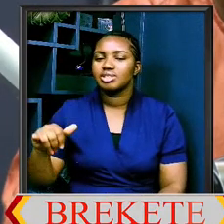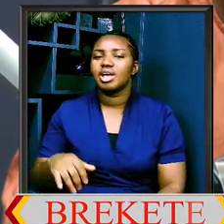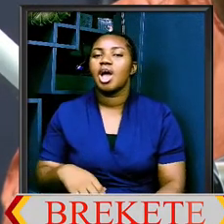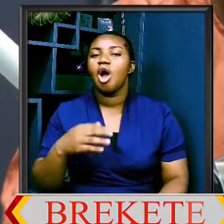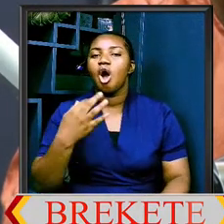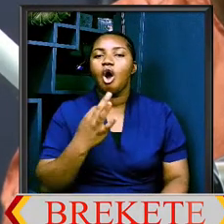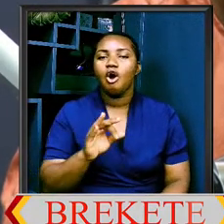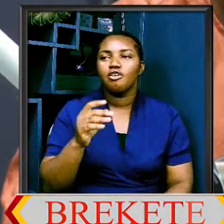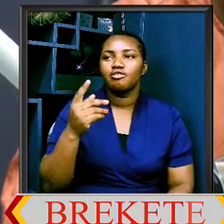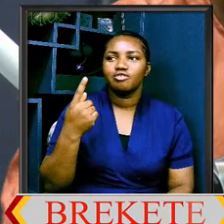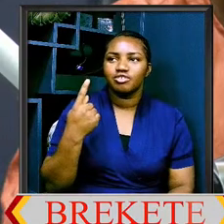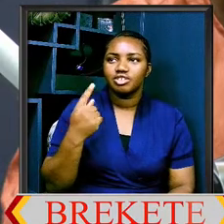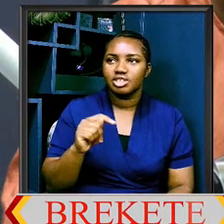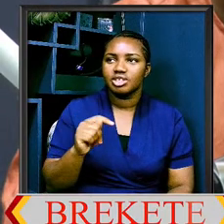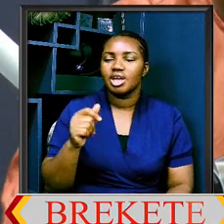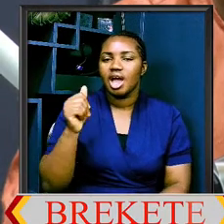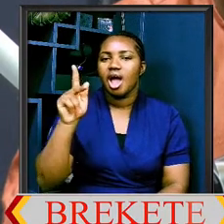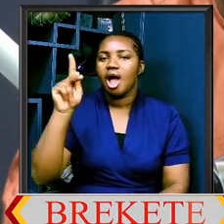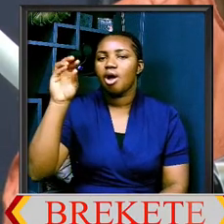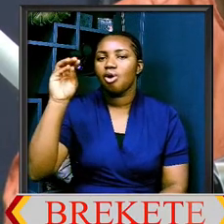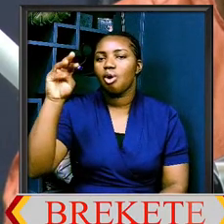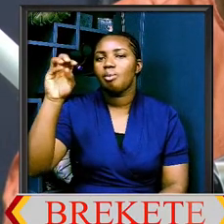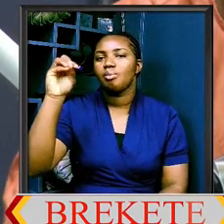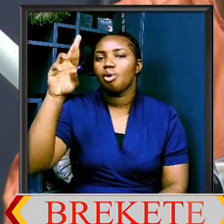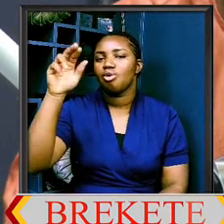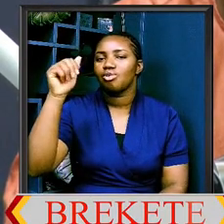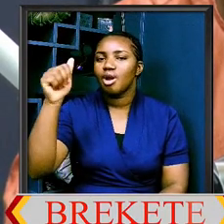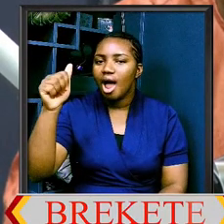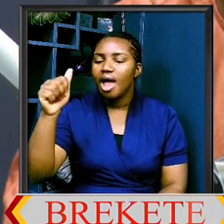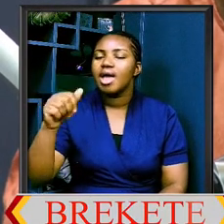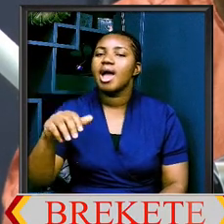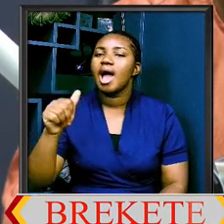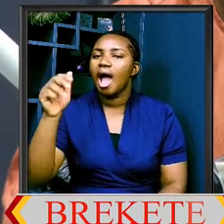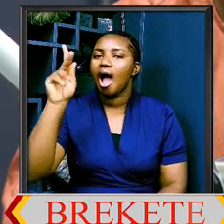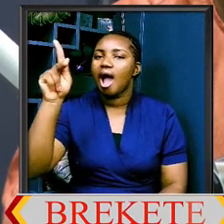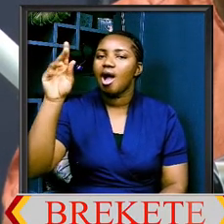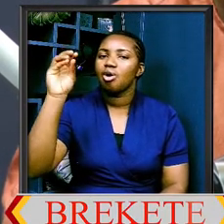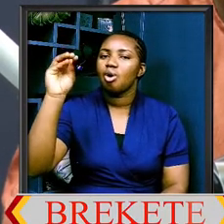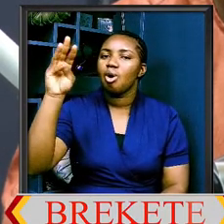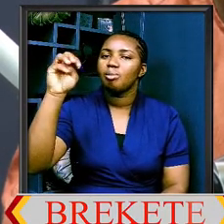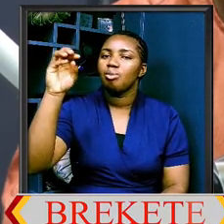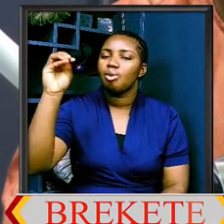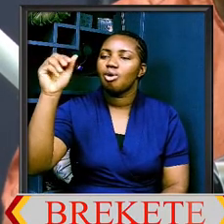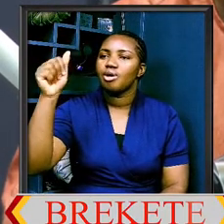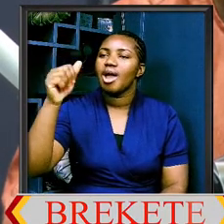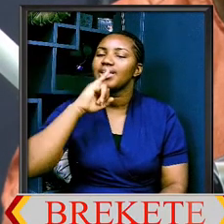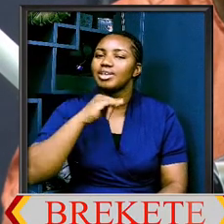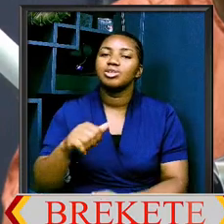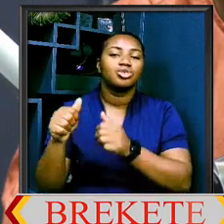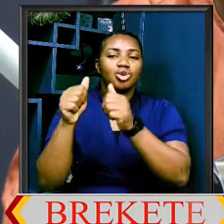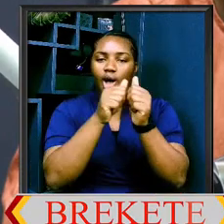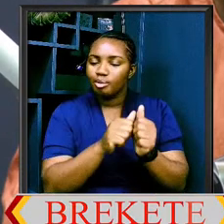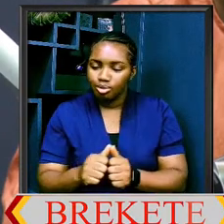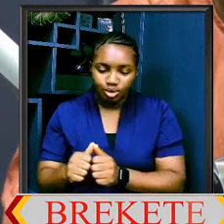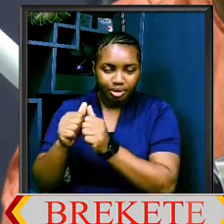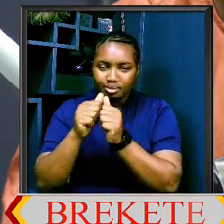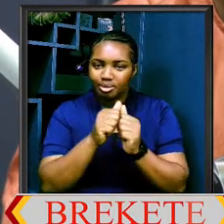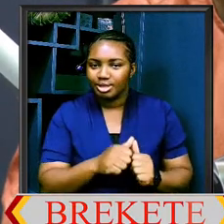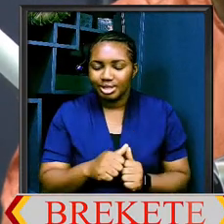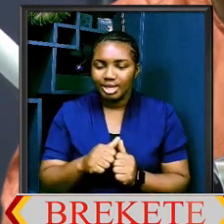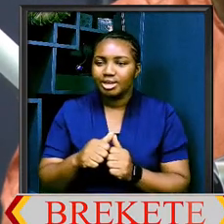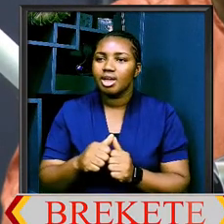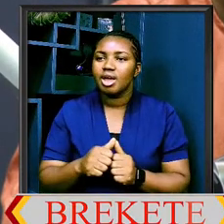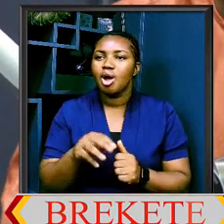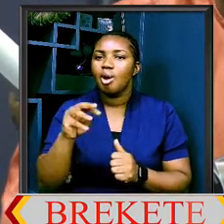the Akomora, sir. And Akomora means a Amalgamated Commercial Motorcycle Owners and Riders